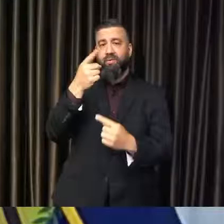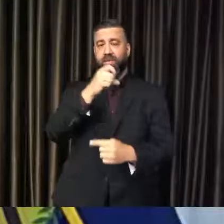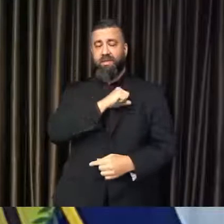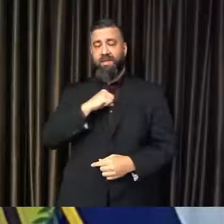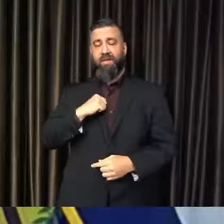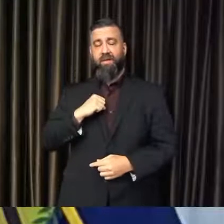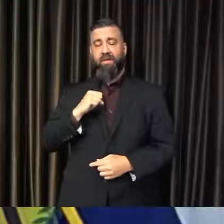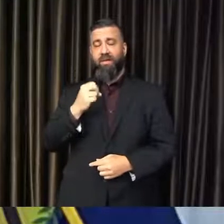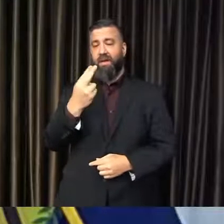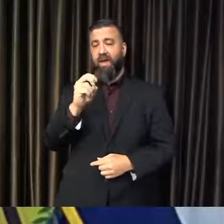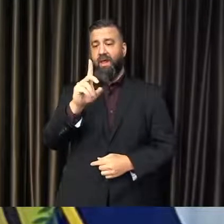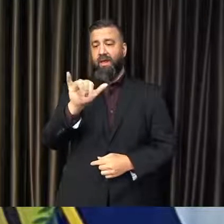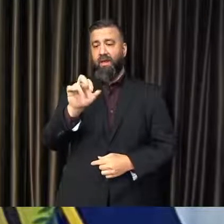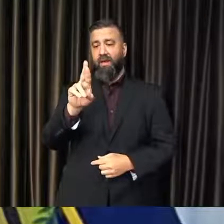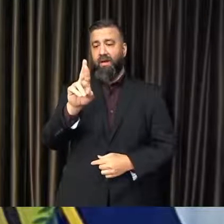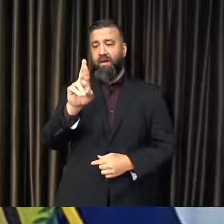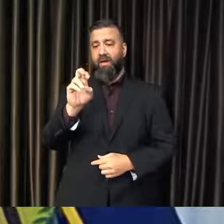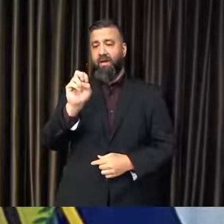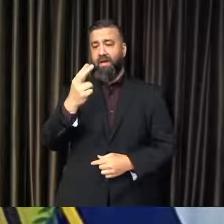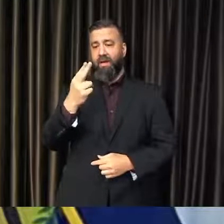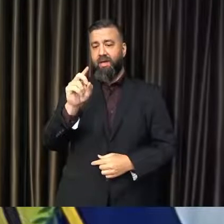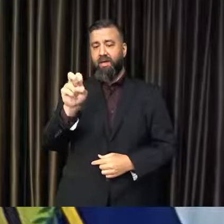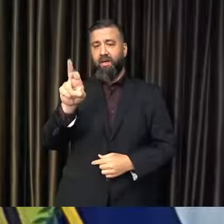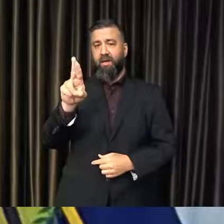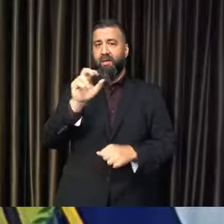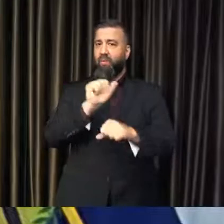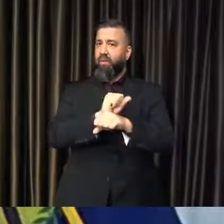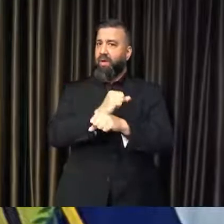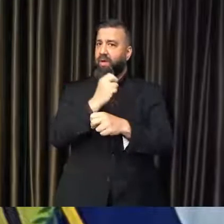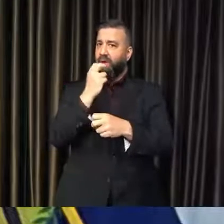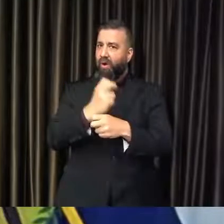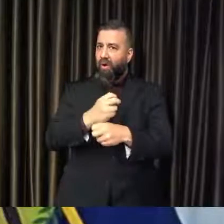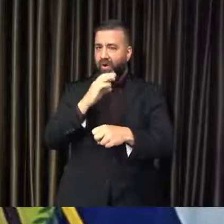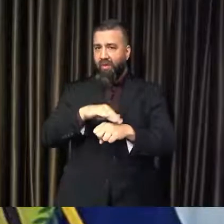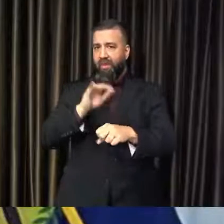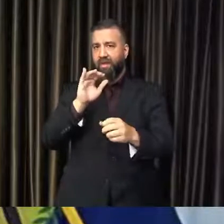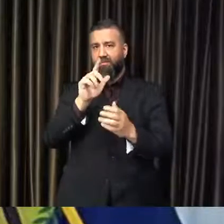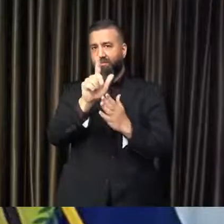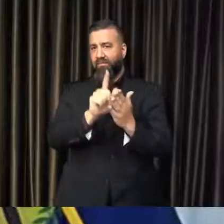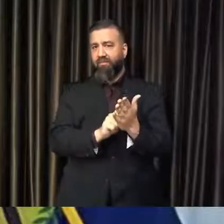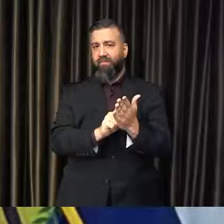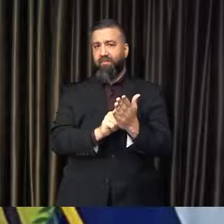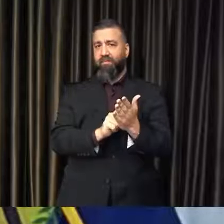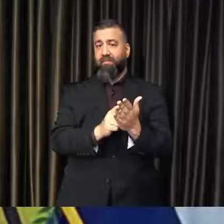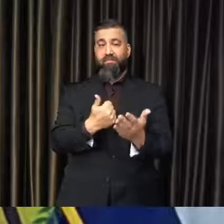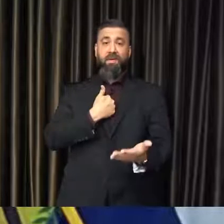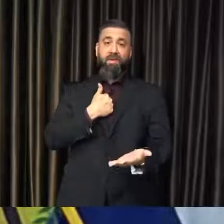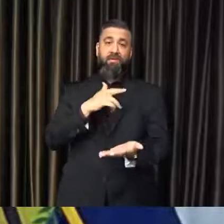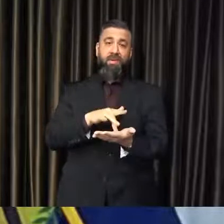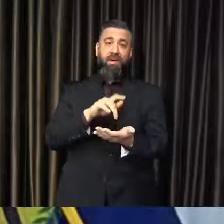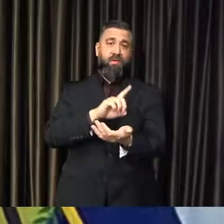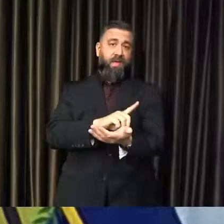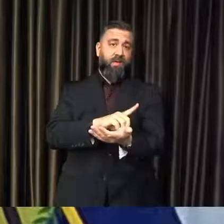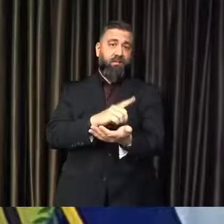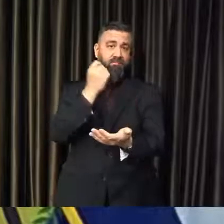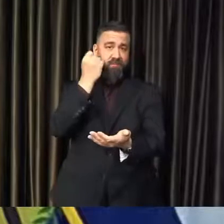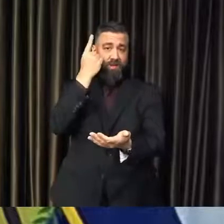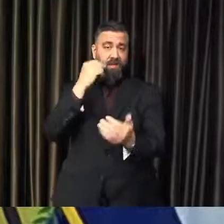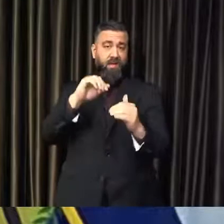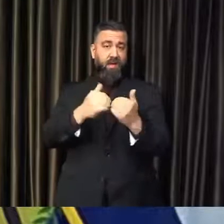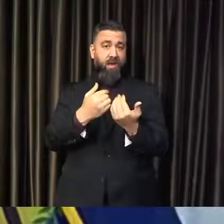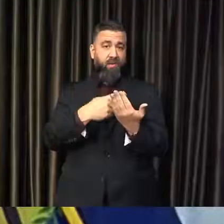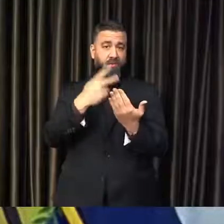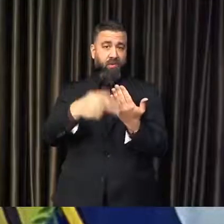for working so hard on this legislation in Jefferson City. As a medical doctor, I understand how this program helps